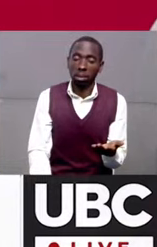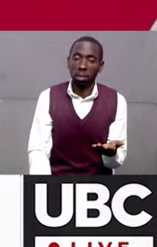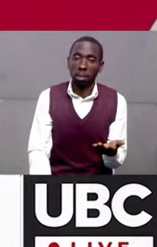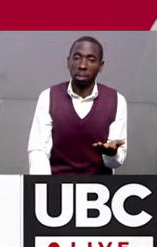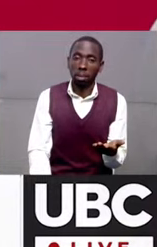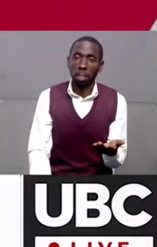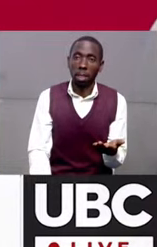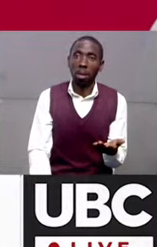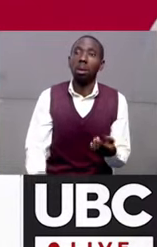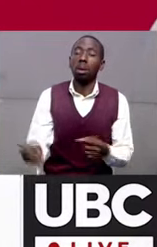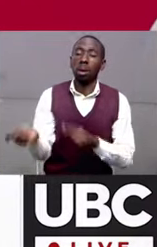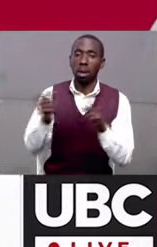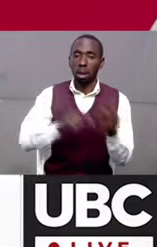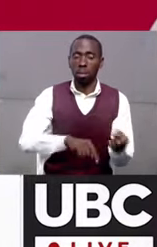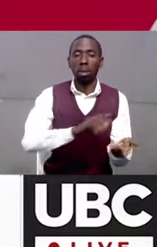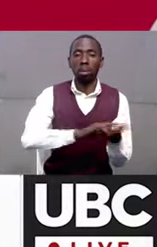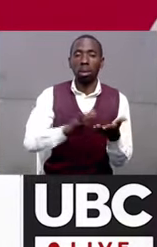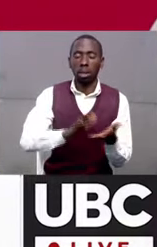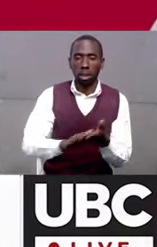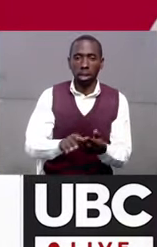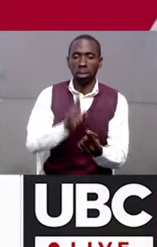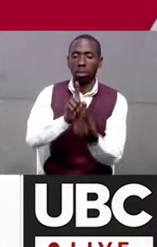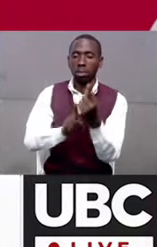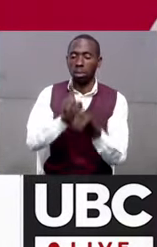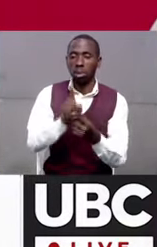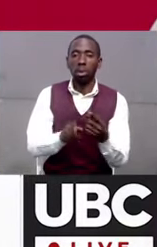He will come and apologize to you in Kisoro.